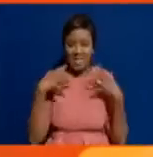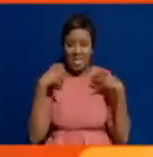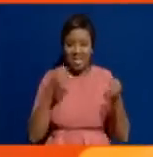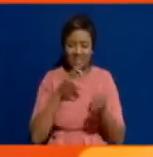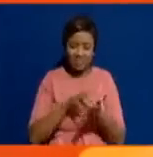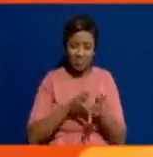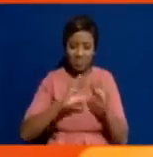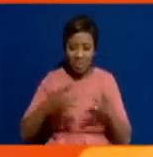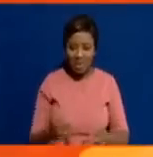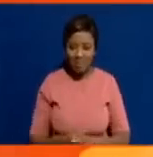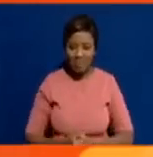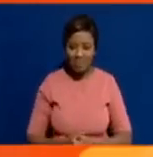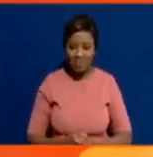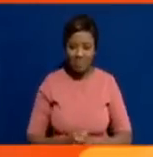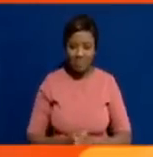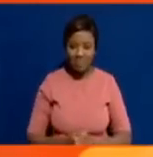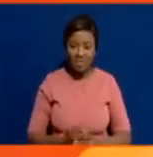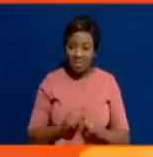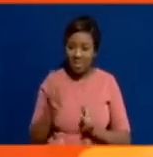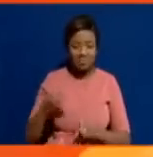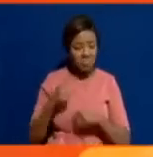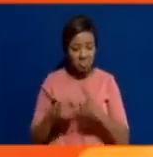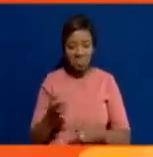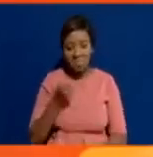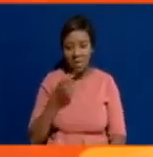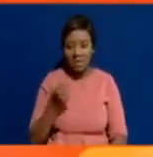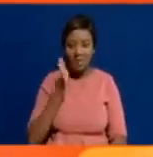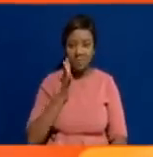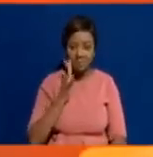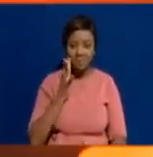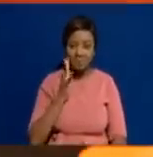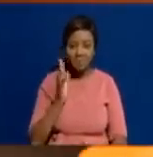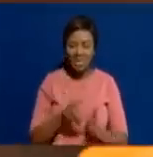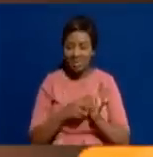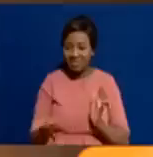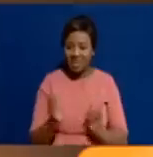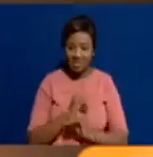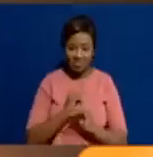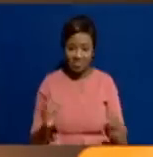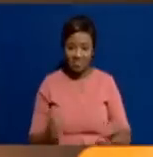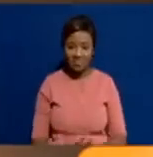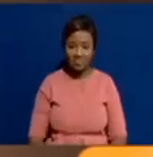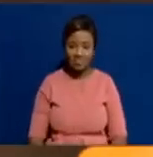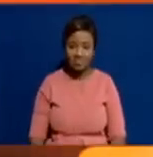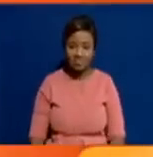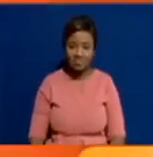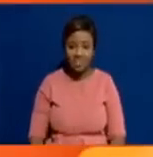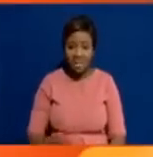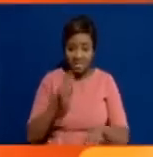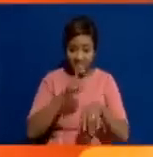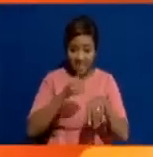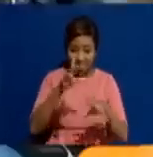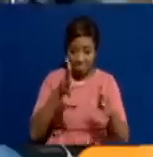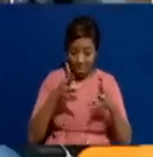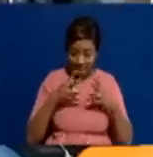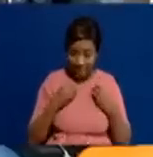In the midst of all this, Ruele continued to take his medication daily without fail. Acceptance slowly started to come. You